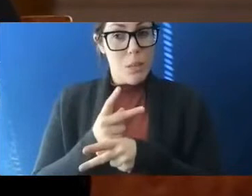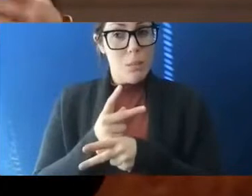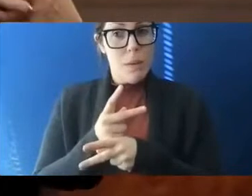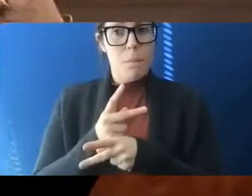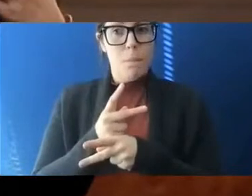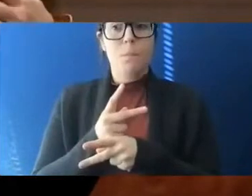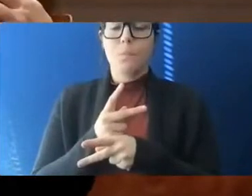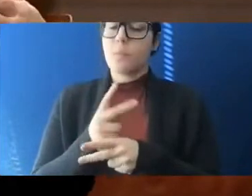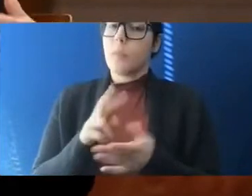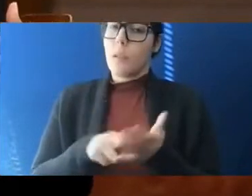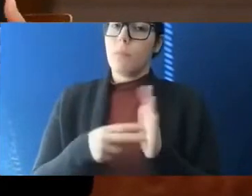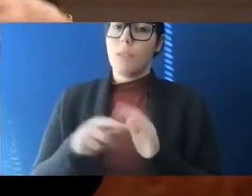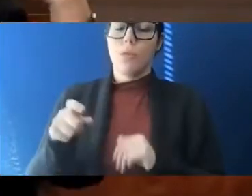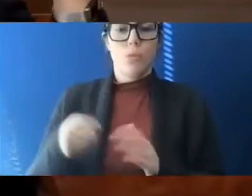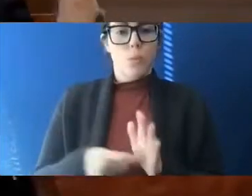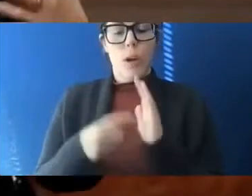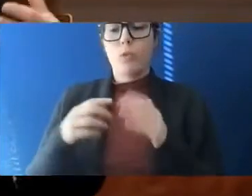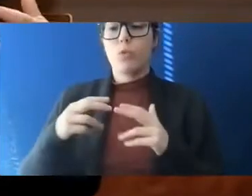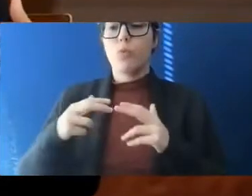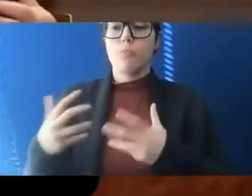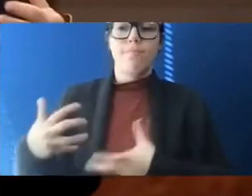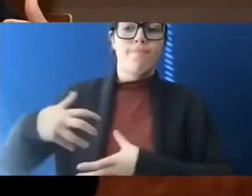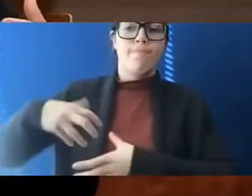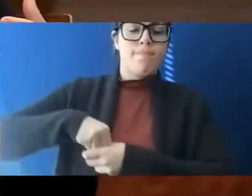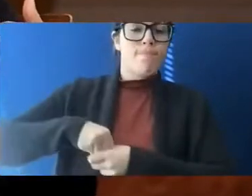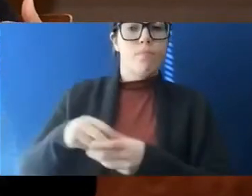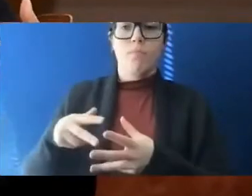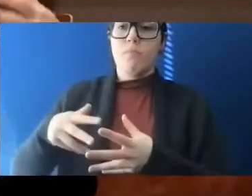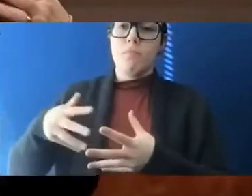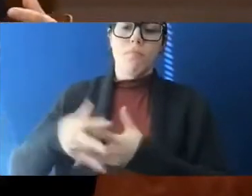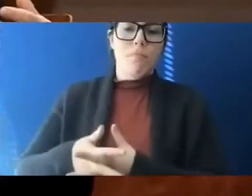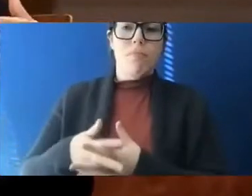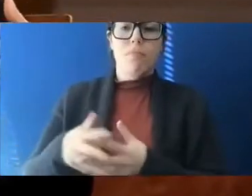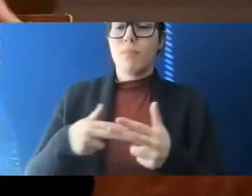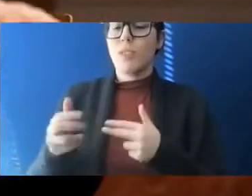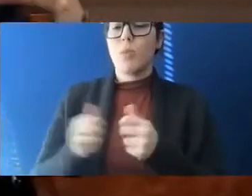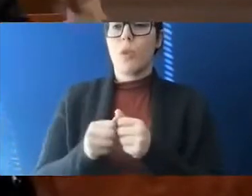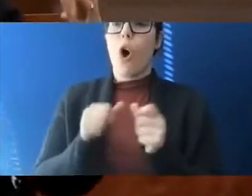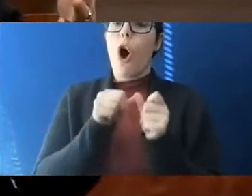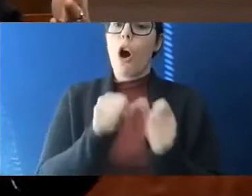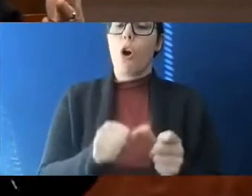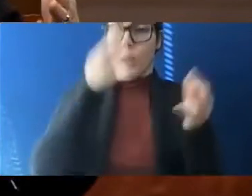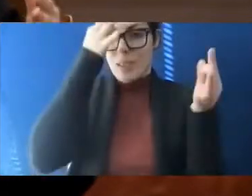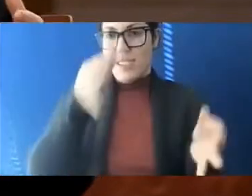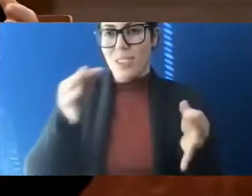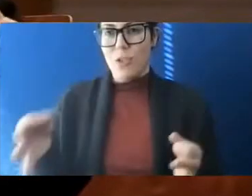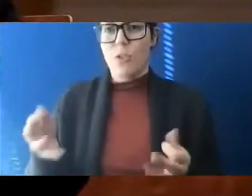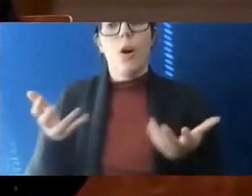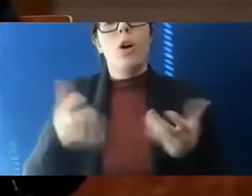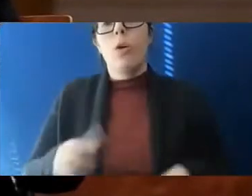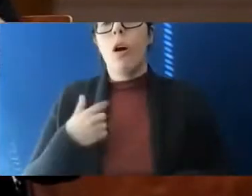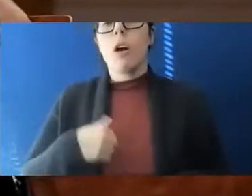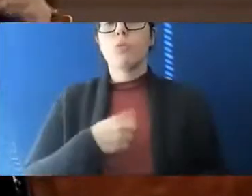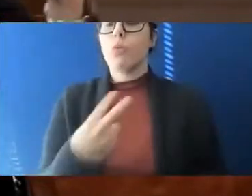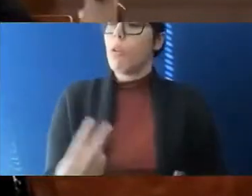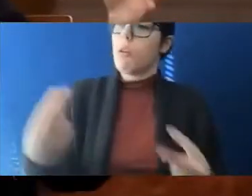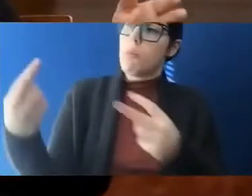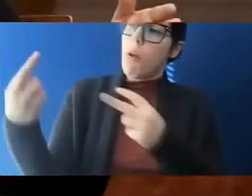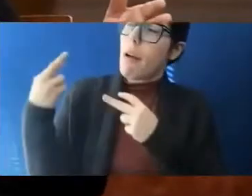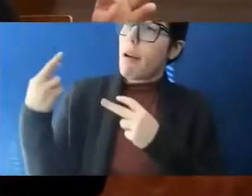have, we need to build this into ongoing decision making. So I hope we don't look back